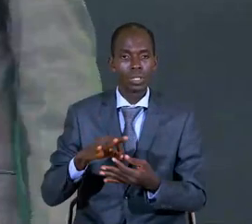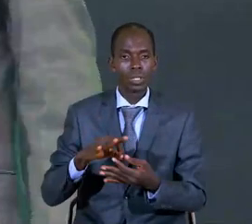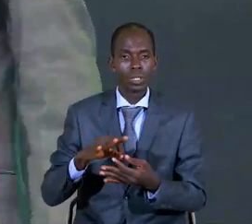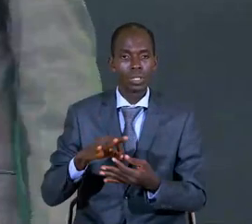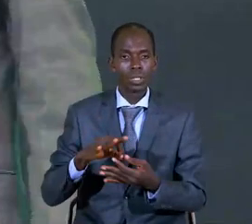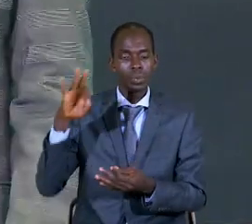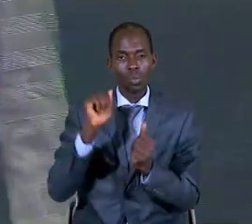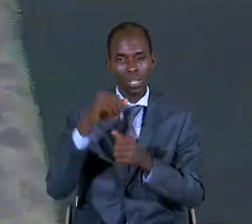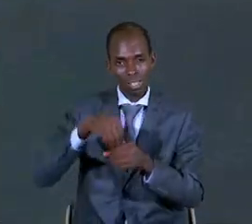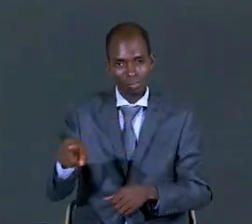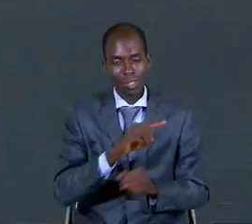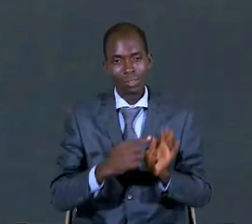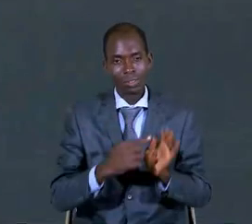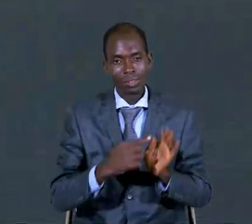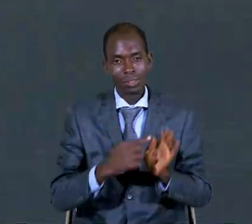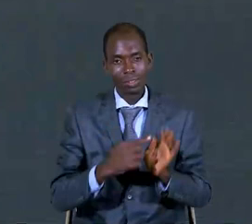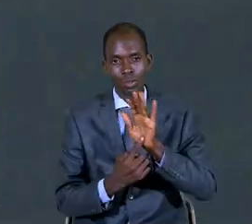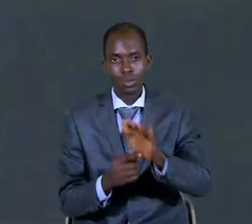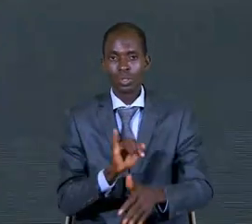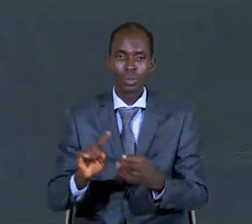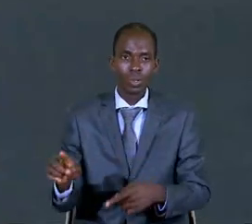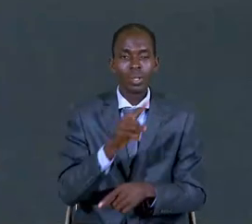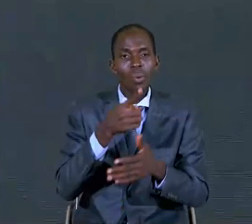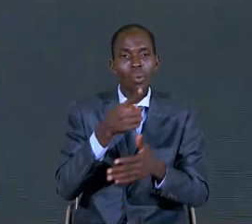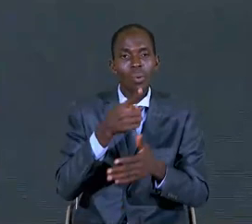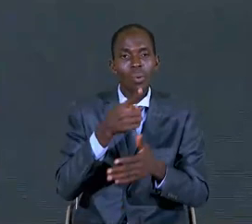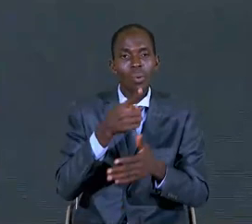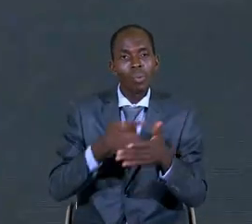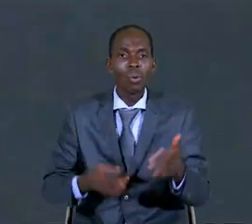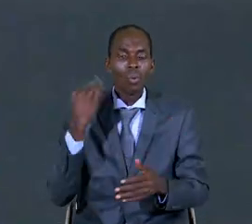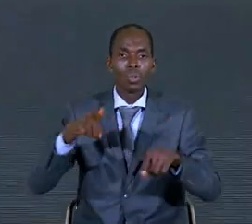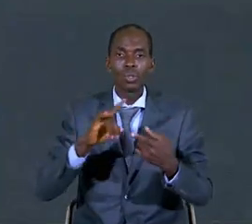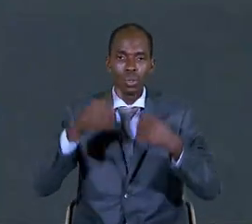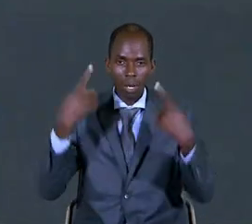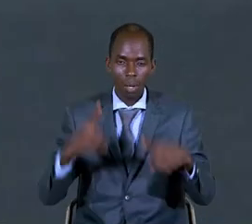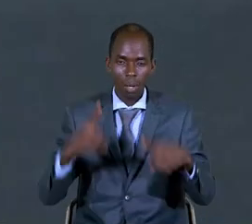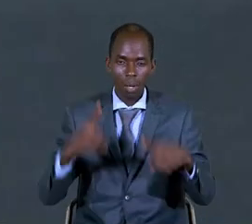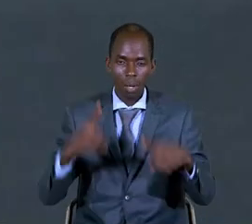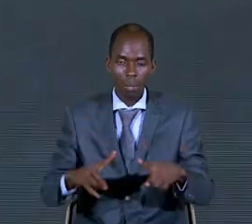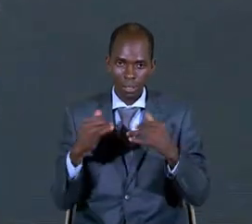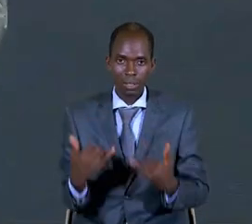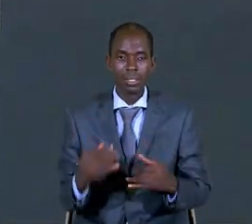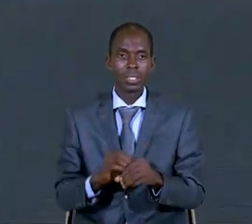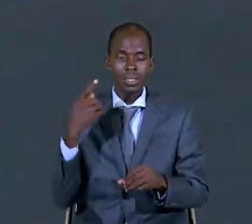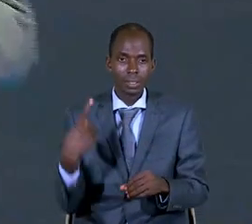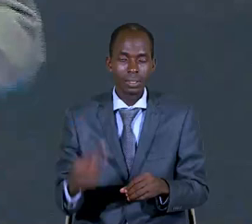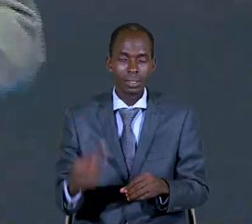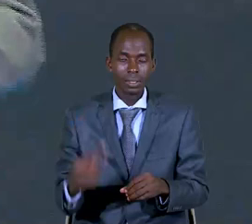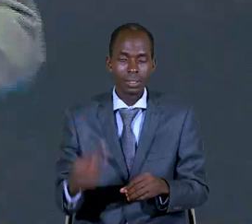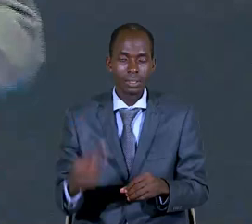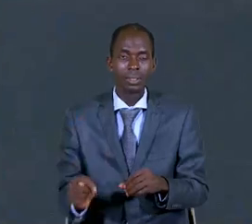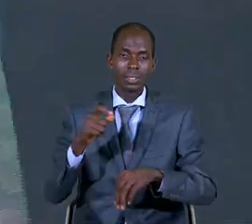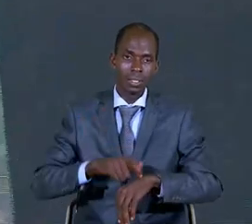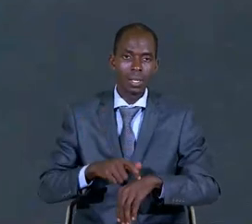them, revealing to them what was going to begin to happen now in the